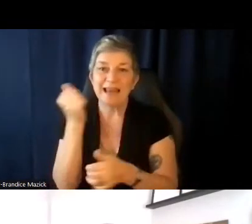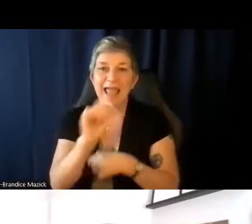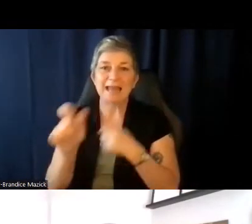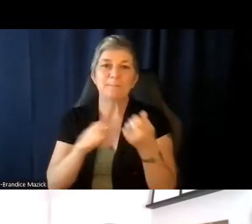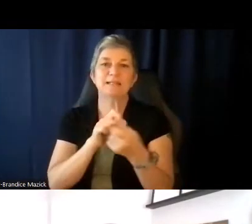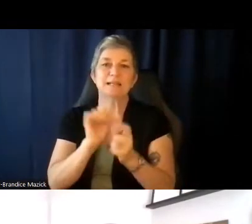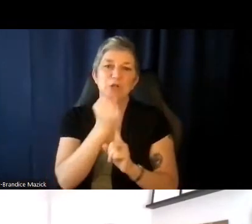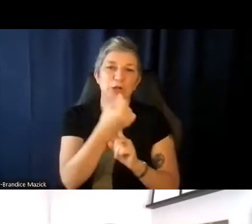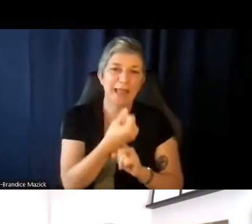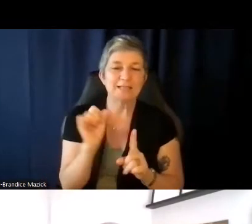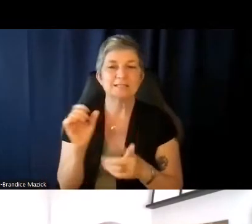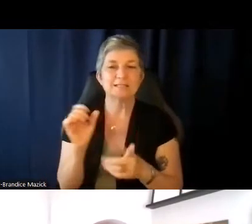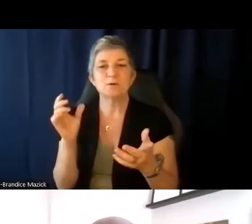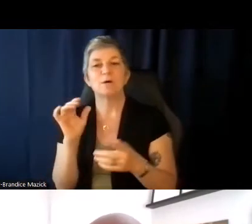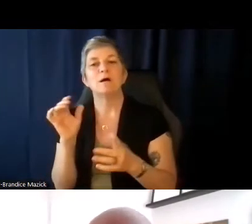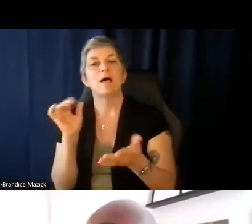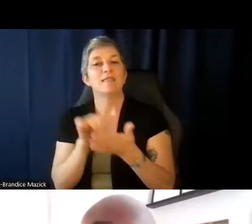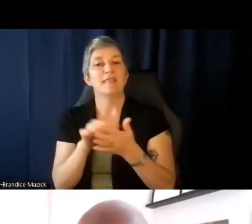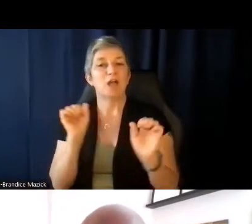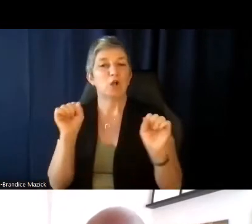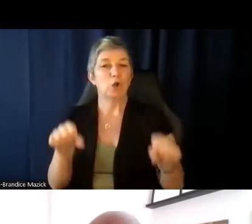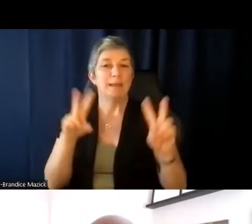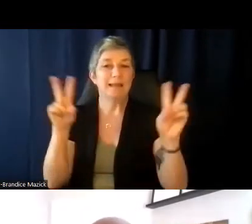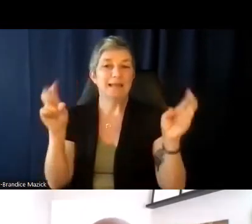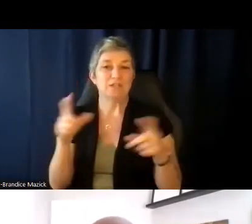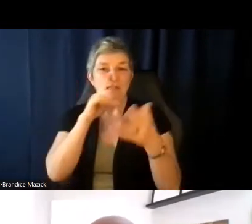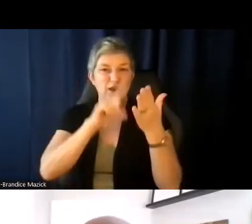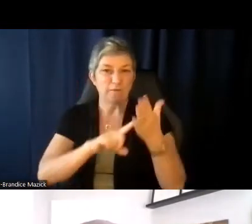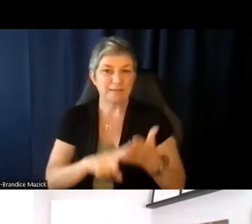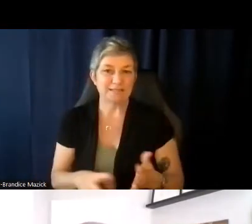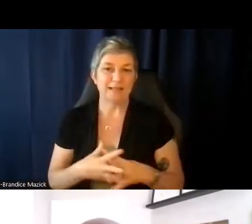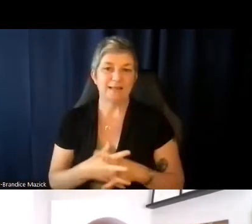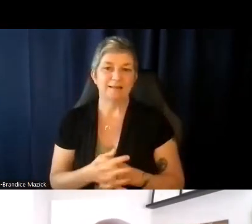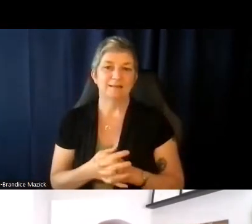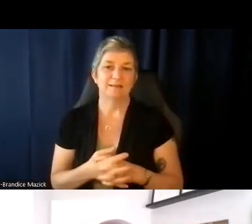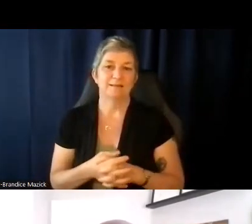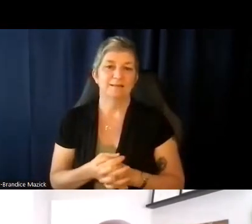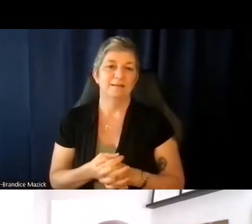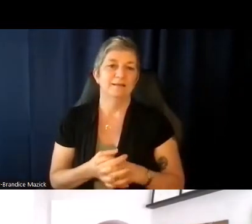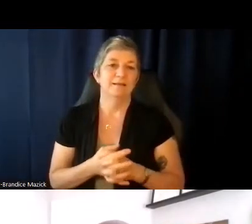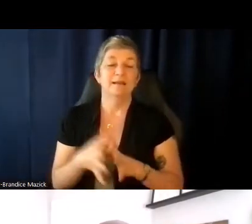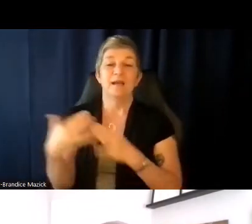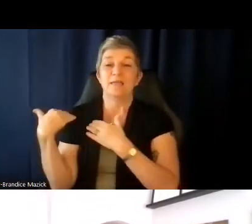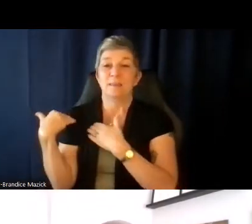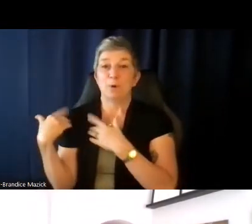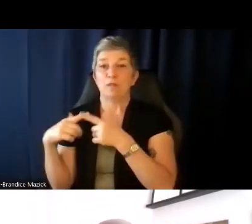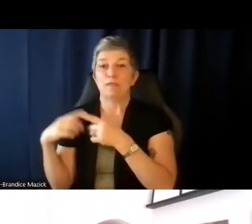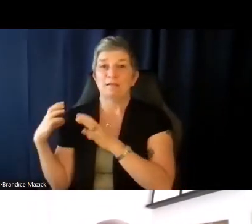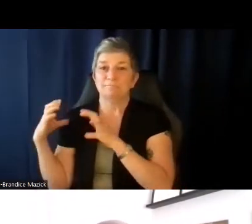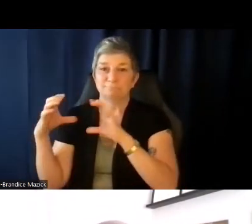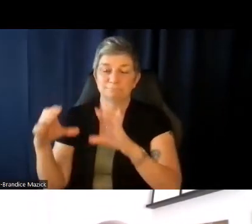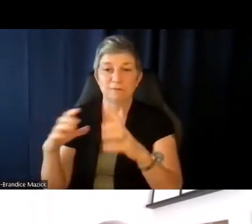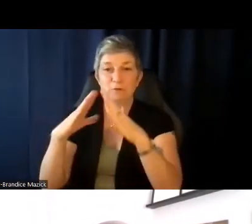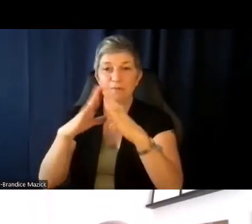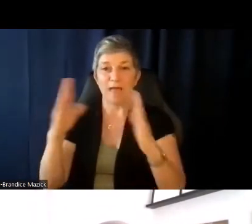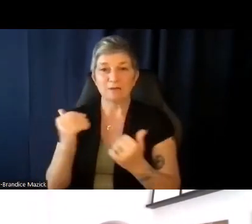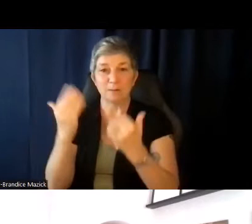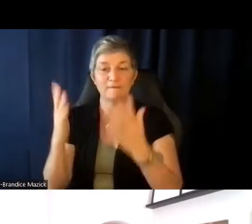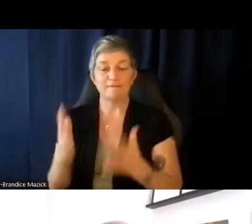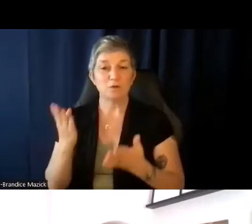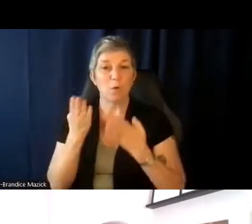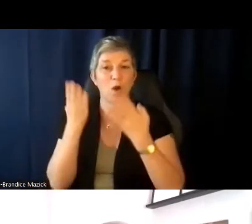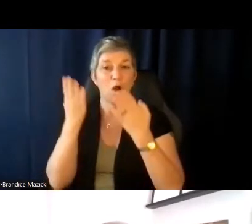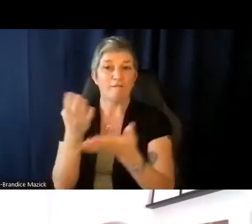or circumstance that, that might be at issue that, that you're investigating. The burden then shifts to a housing provider to offer